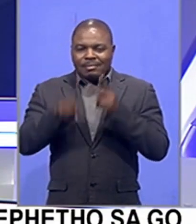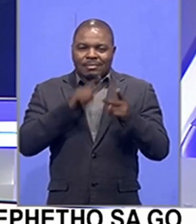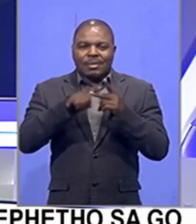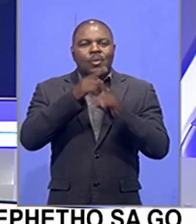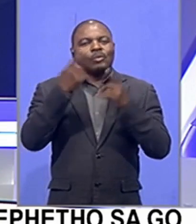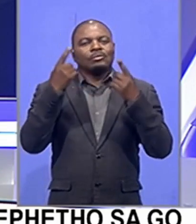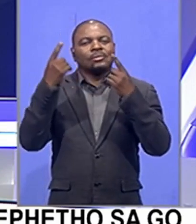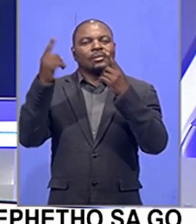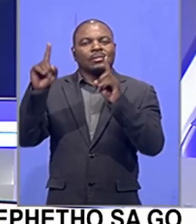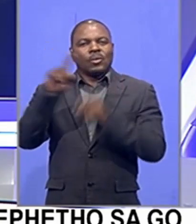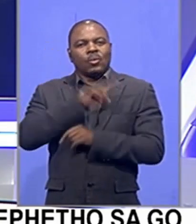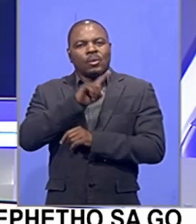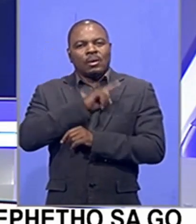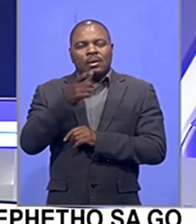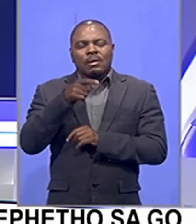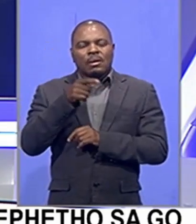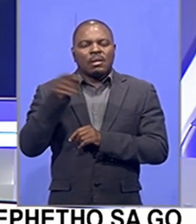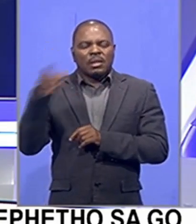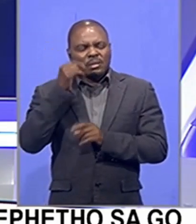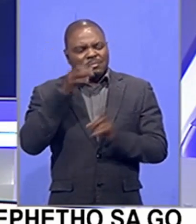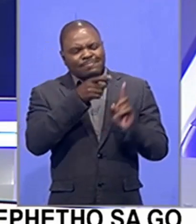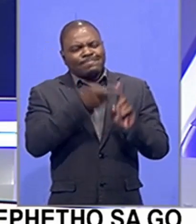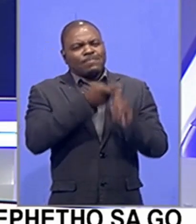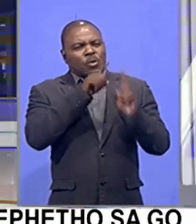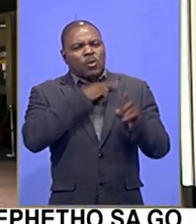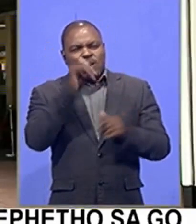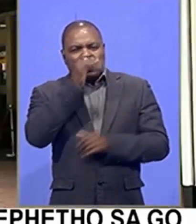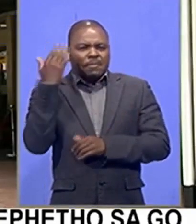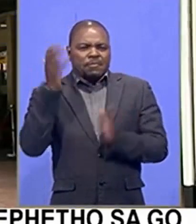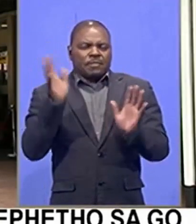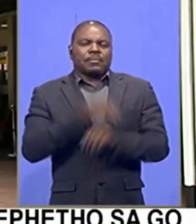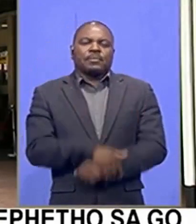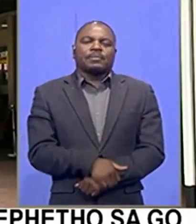thibela ka lebaka la rekhoto ya gagwe ya bosenyi.